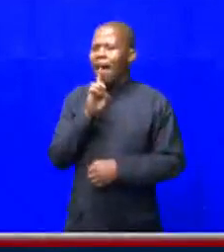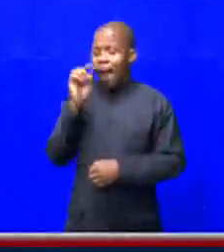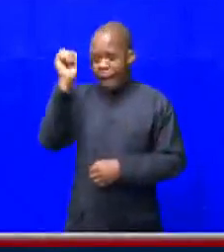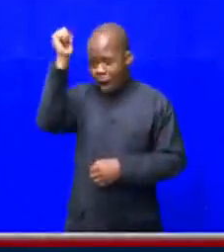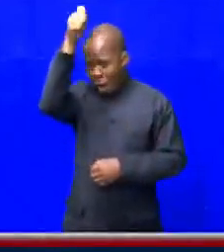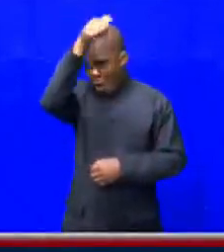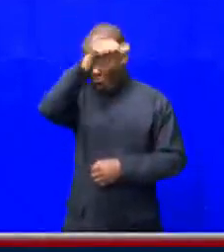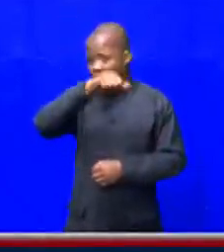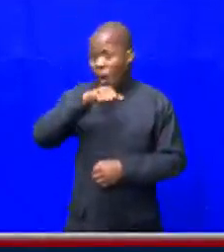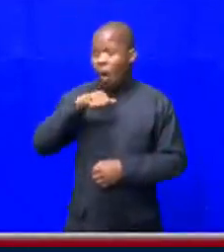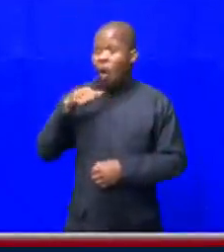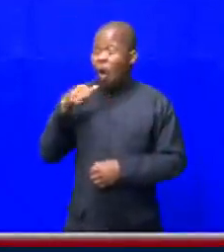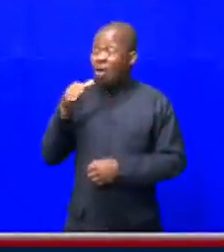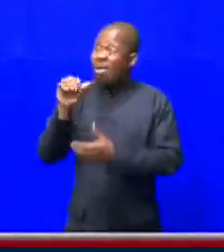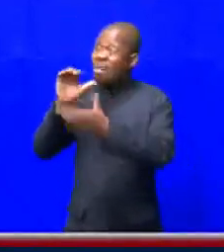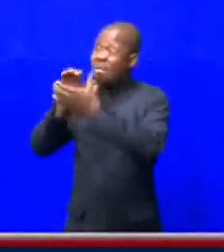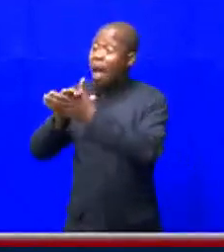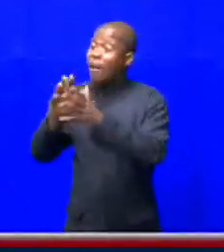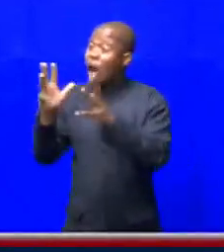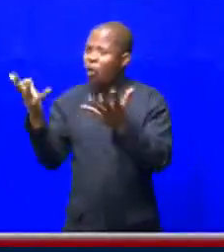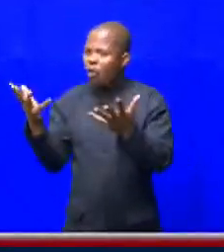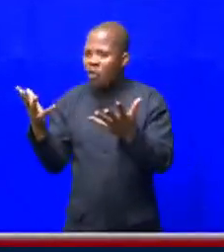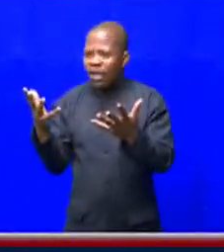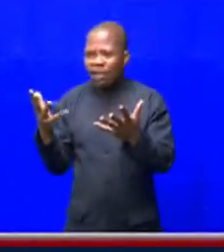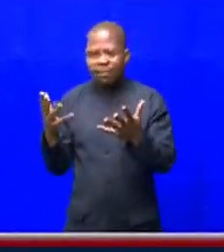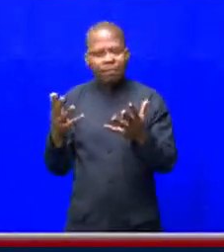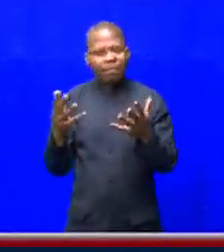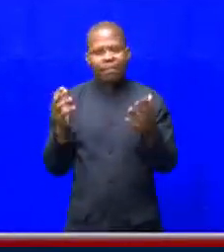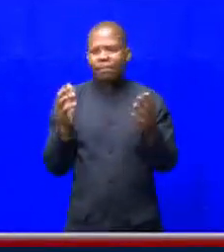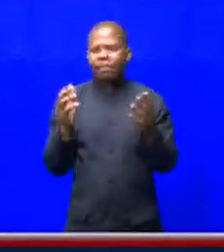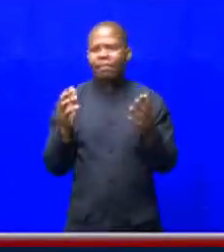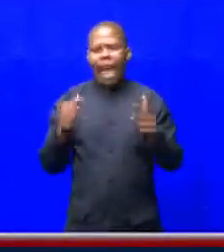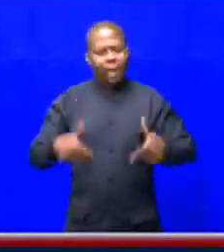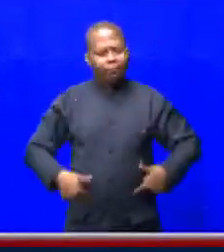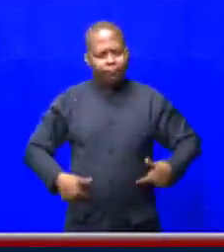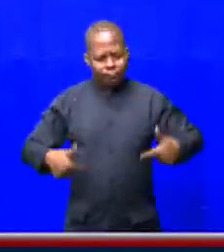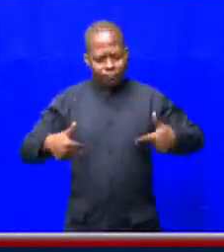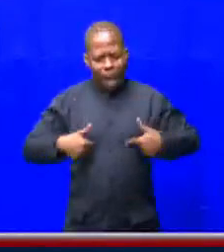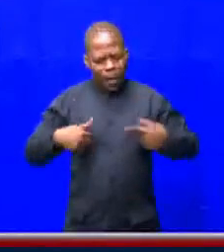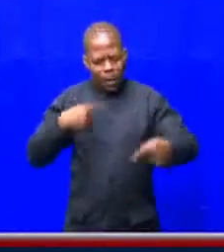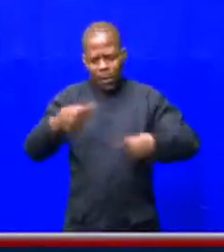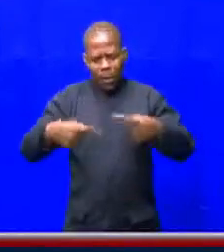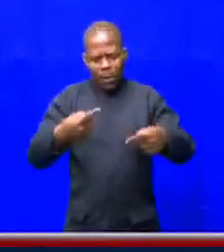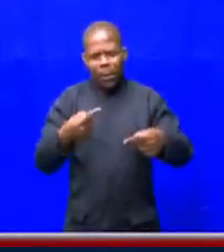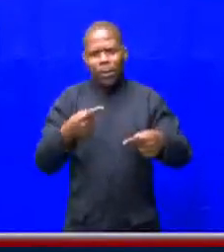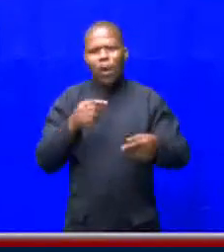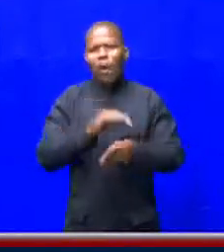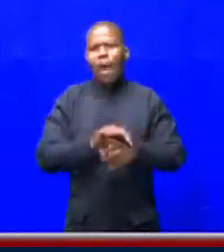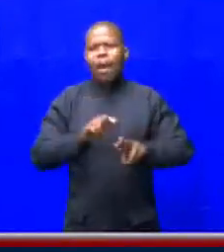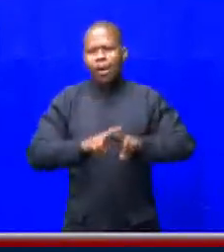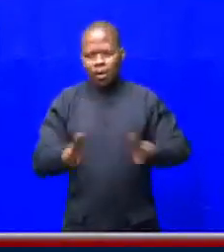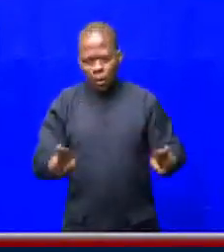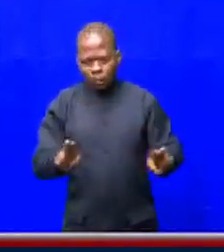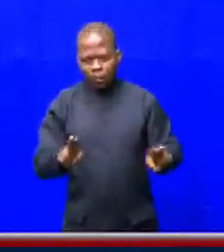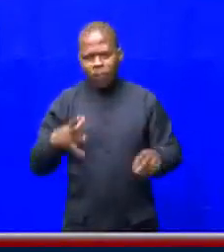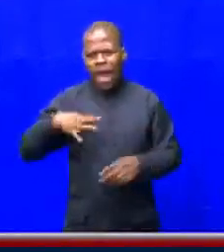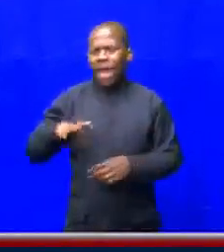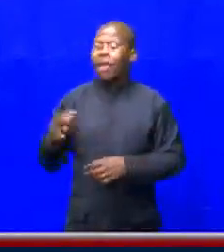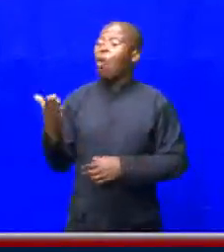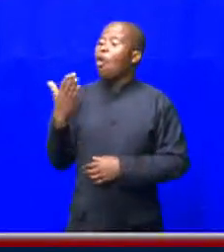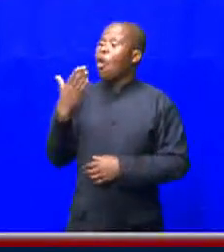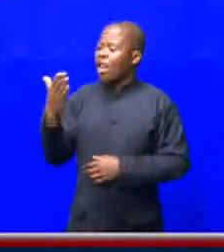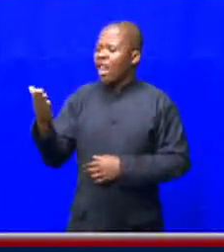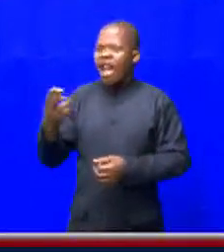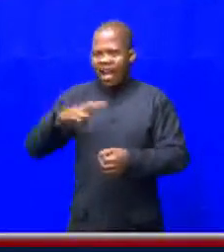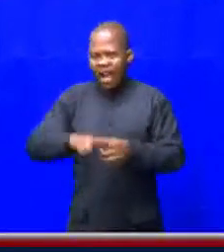lobuke sivesa kaMamba Maloyi III ubonge kuhlangana ngalendlela wase uyachaza indzima ledlalo yeNkosikati empilweni yakhe.